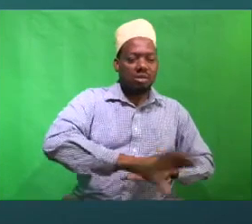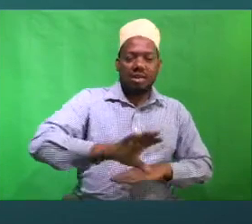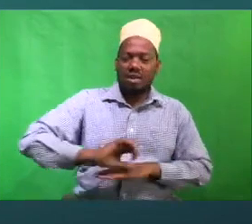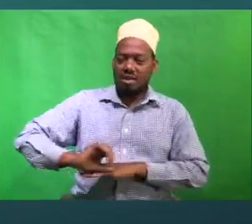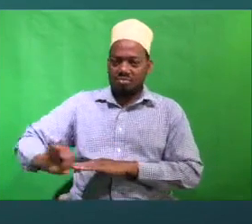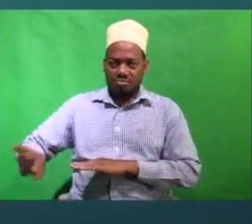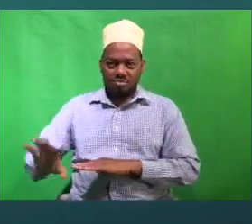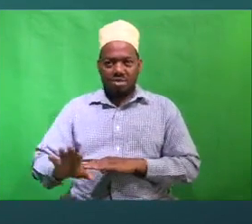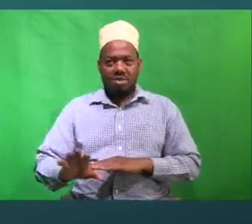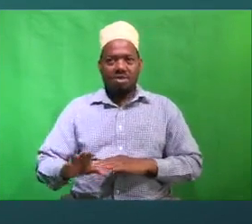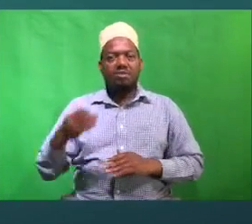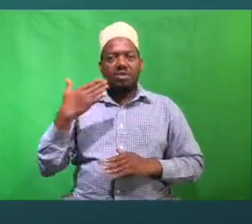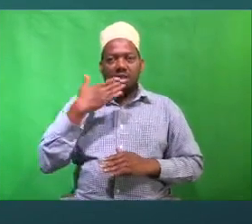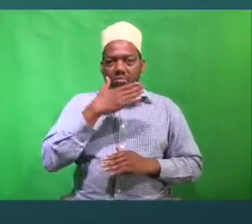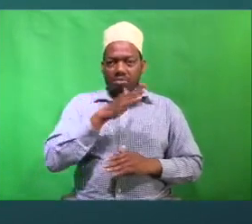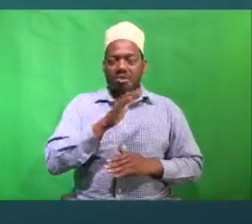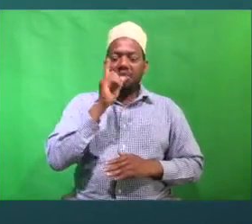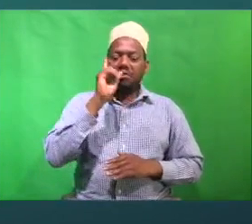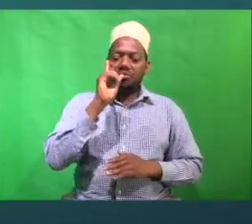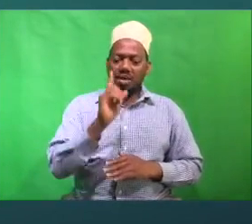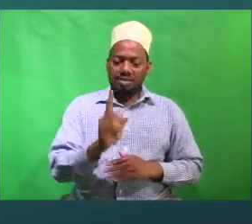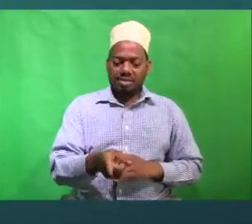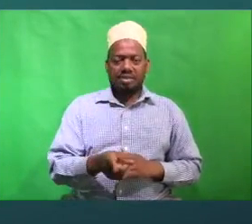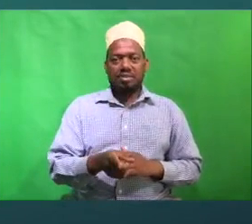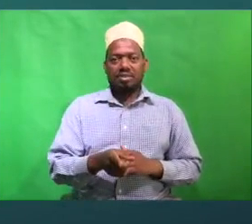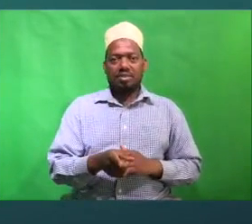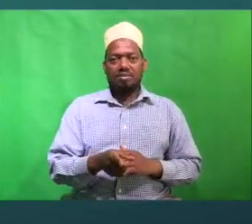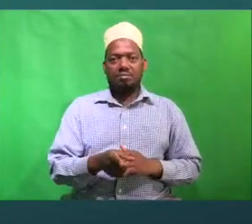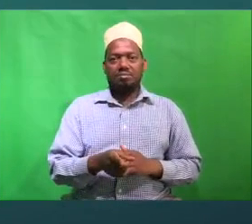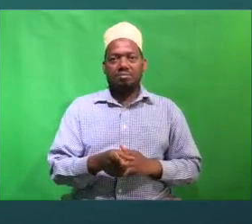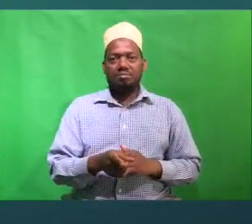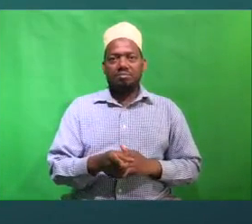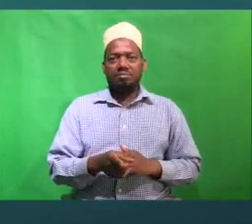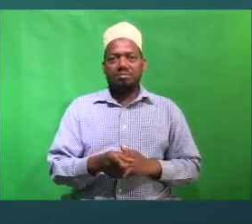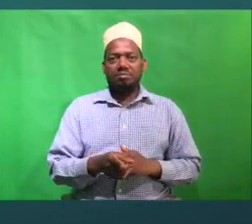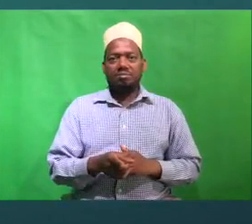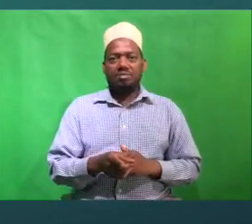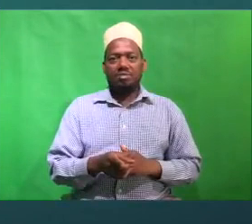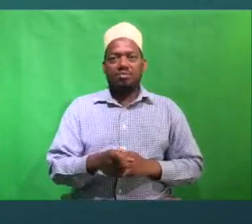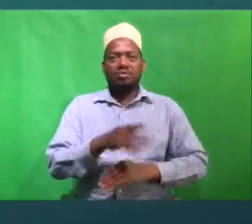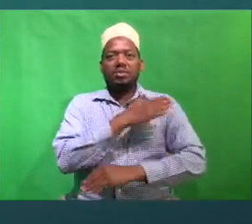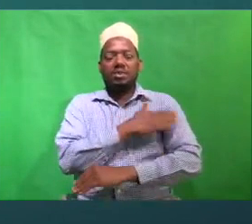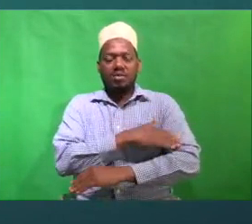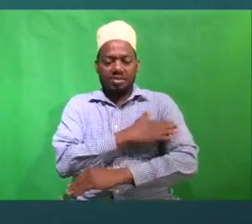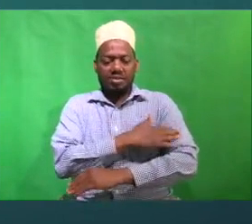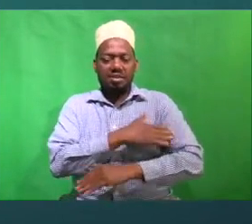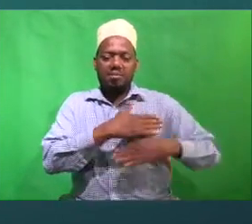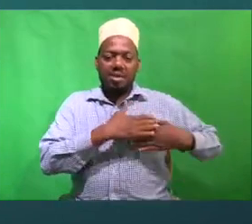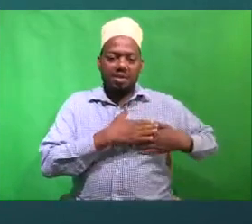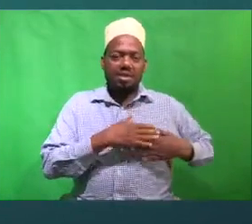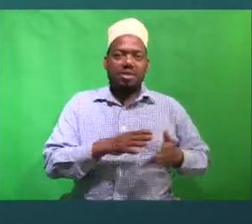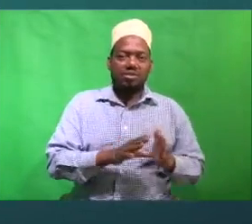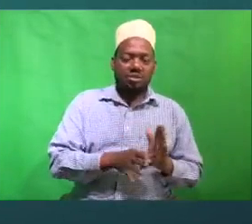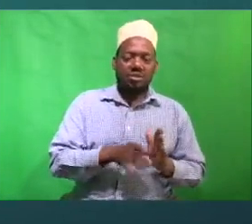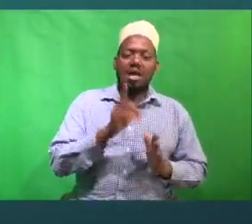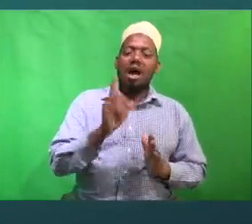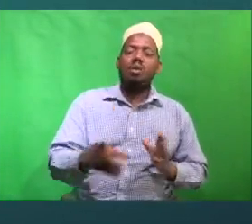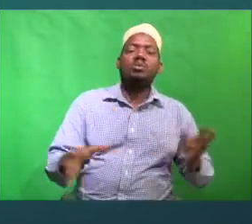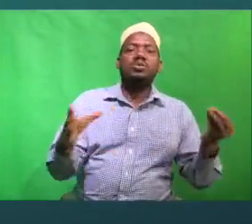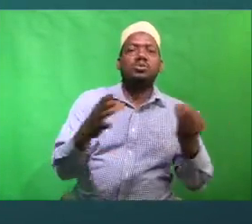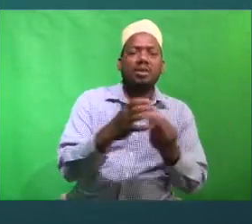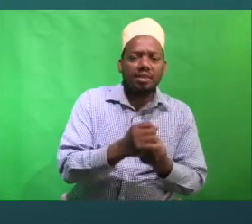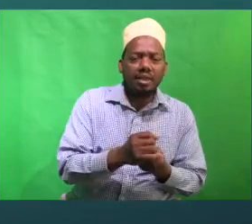but it's very important to exist in our the earth surface. My dear student, are we